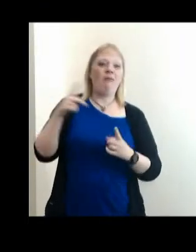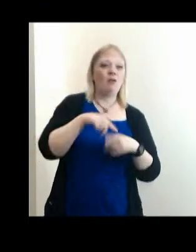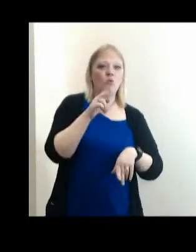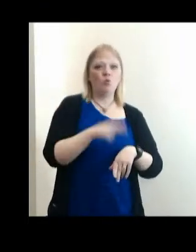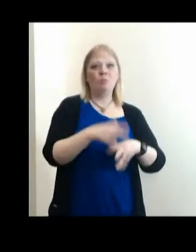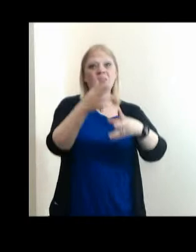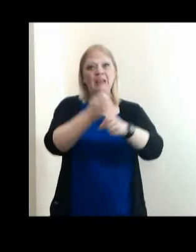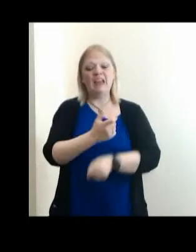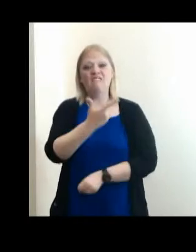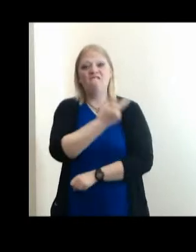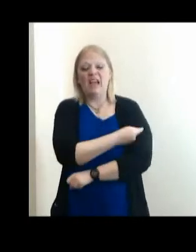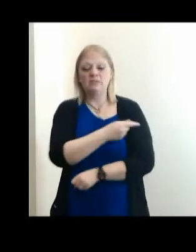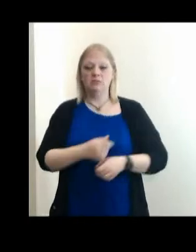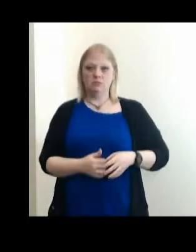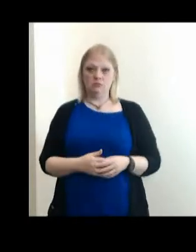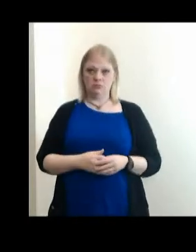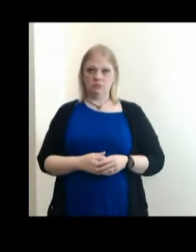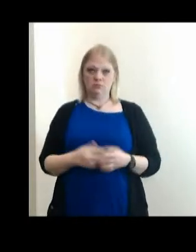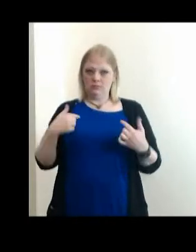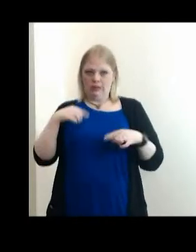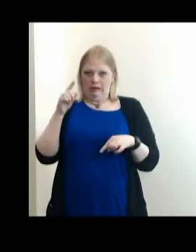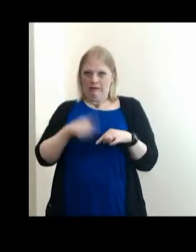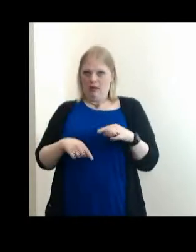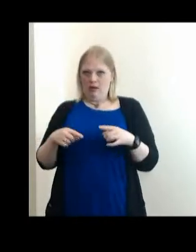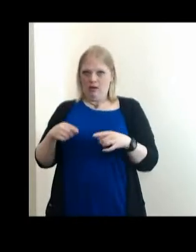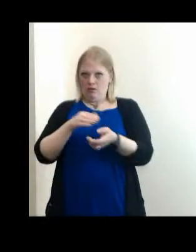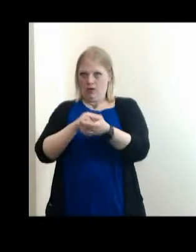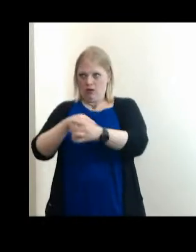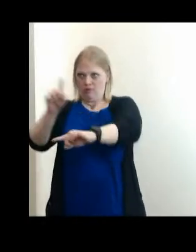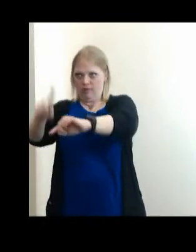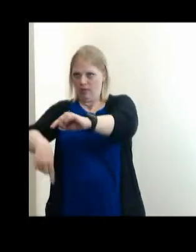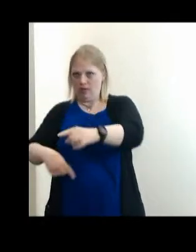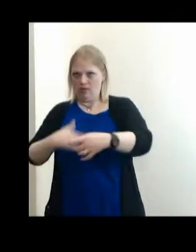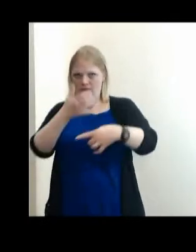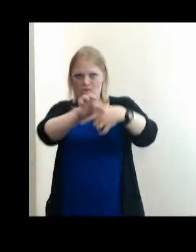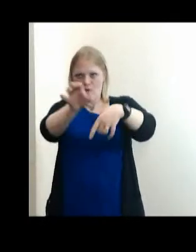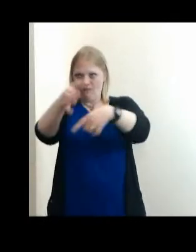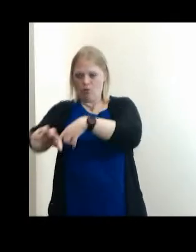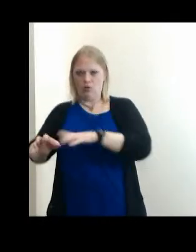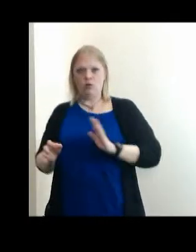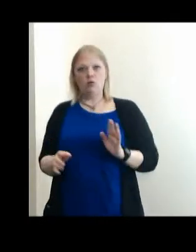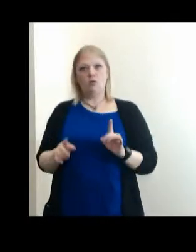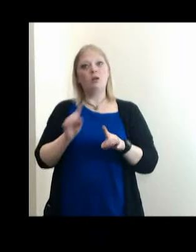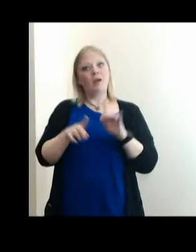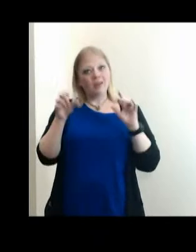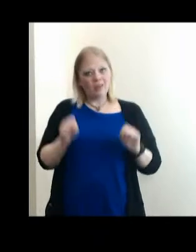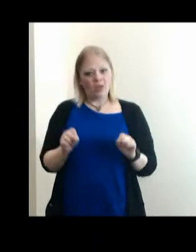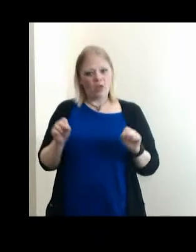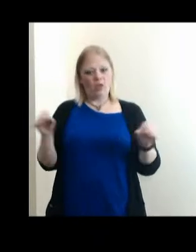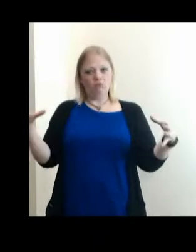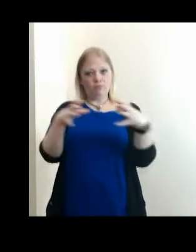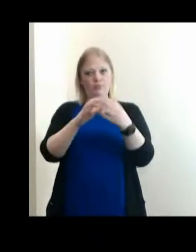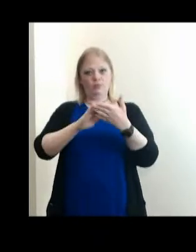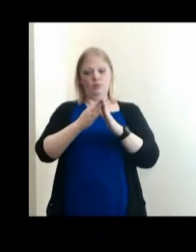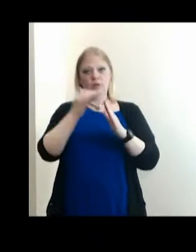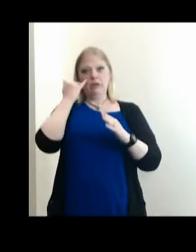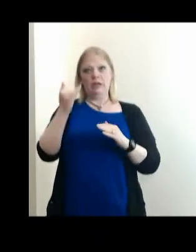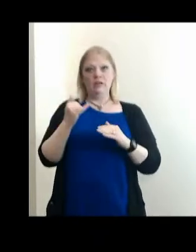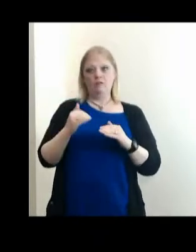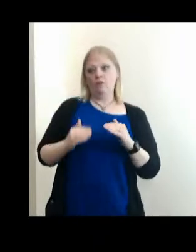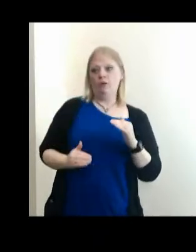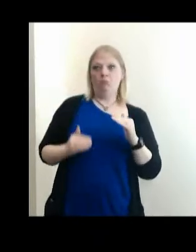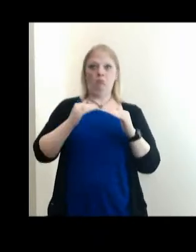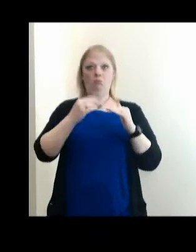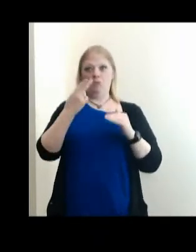vaccinated. I can't do it. Dr. Burstein can't do it. We can only do it as a community if we reach a herd immunity. And